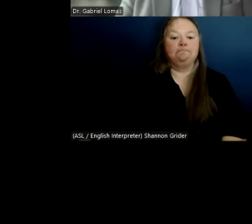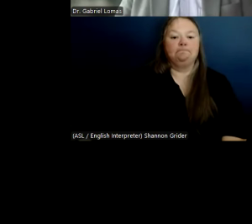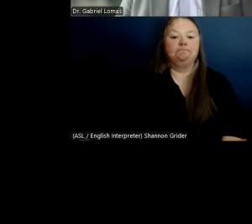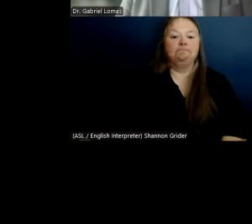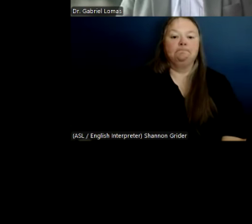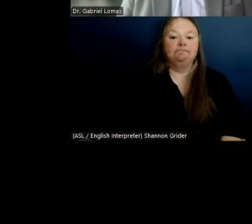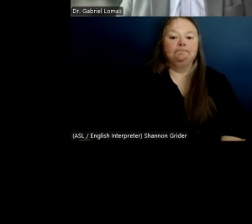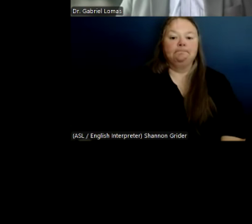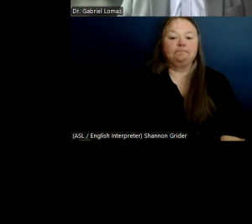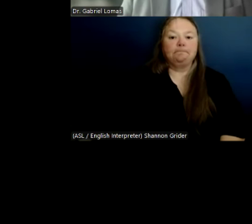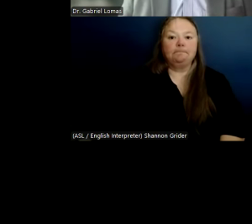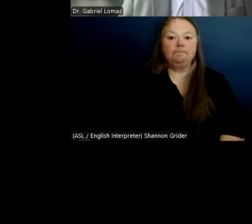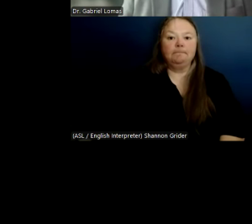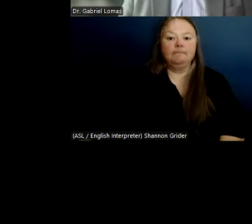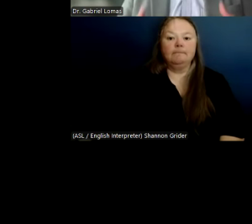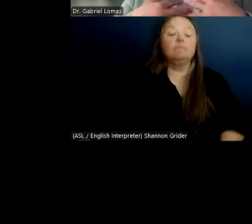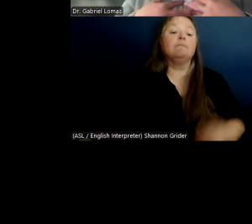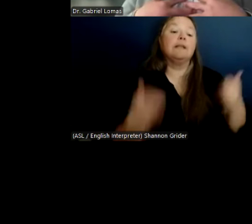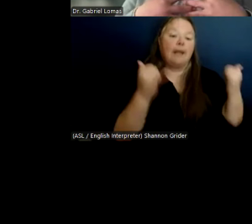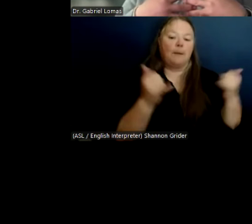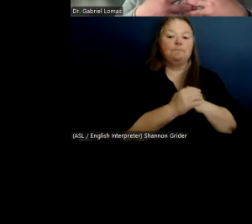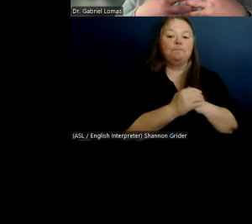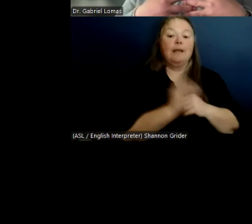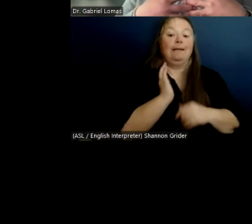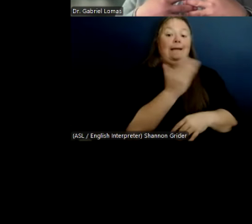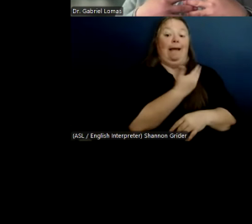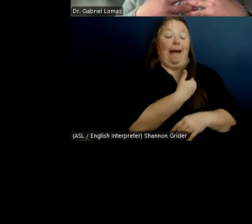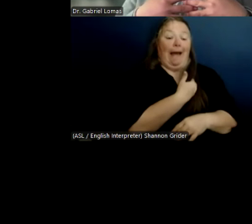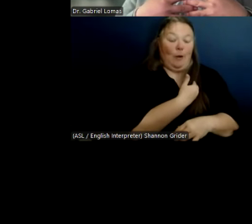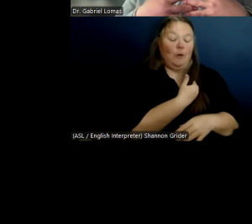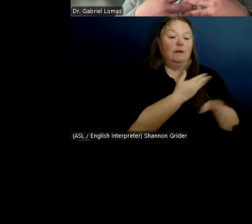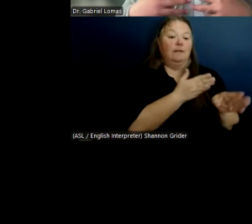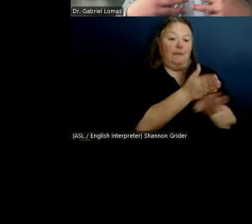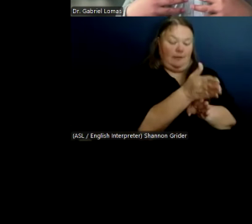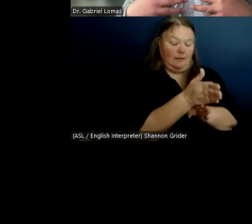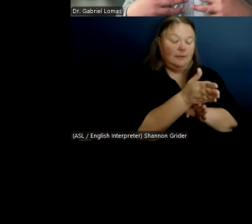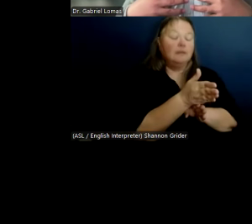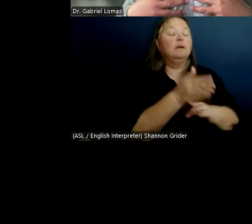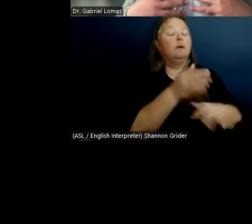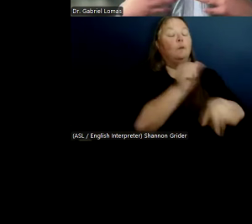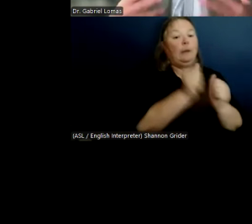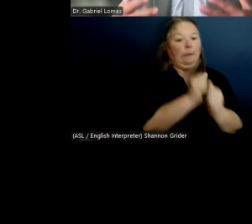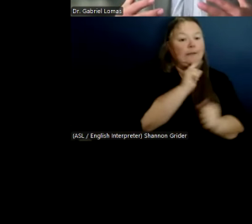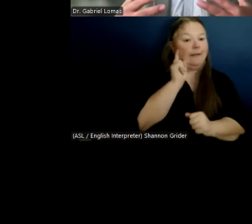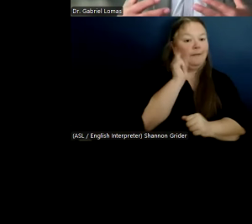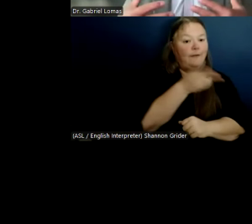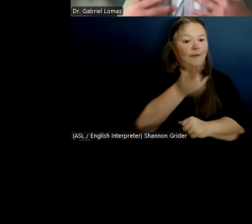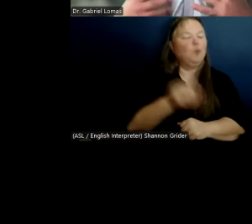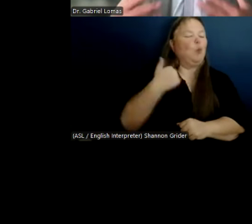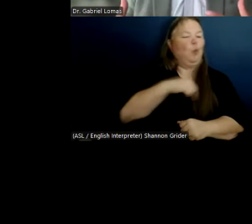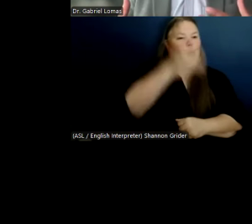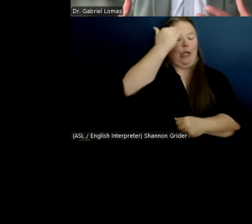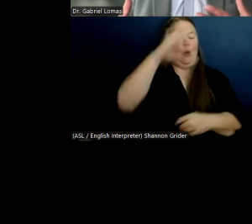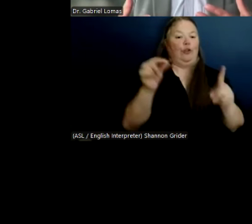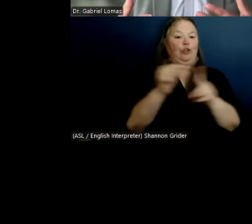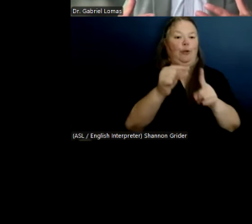Okay, now uh, everybody in our field, for the most part, when you work in deaf and hard of hearing, we are familiar with this term. It's become a very